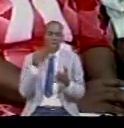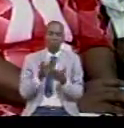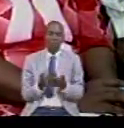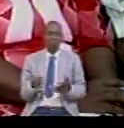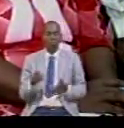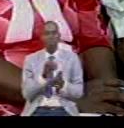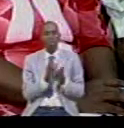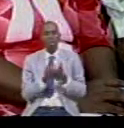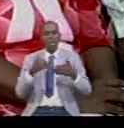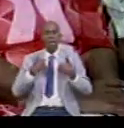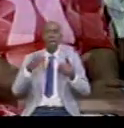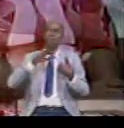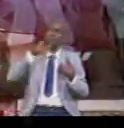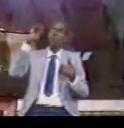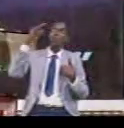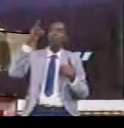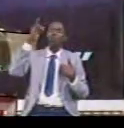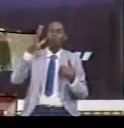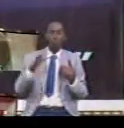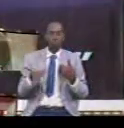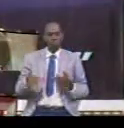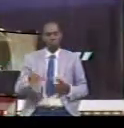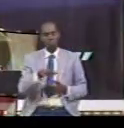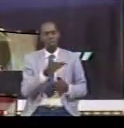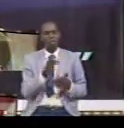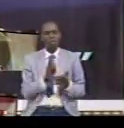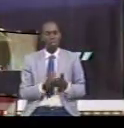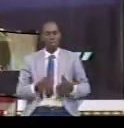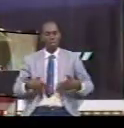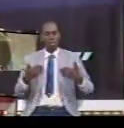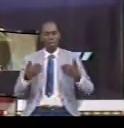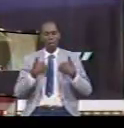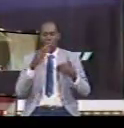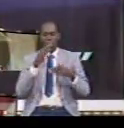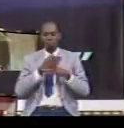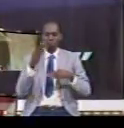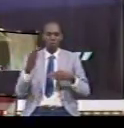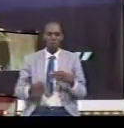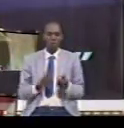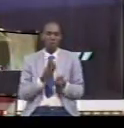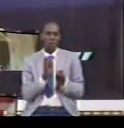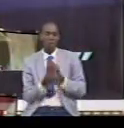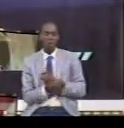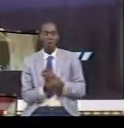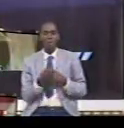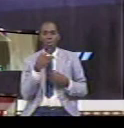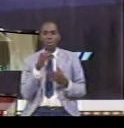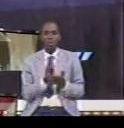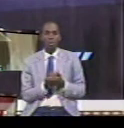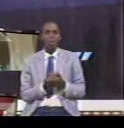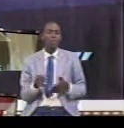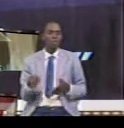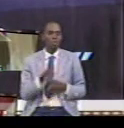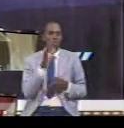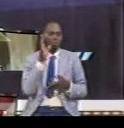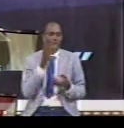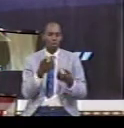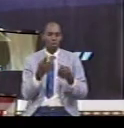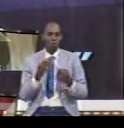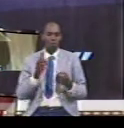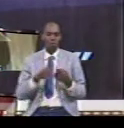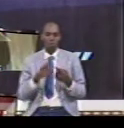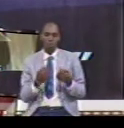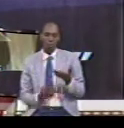God, they whose lives have been totally transformed, and those who abide in the Lord, it says they'll come to the resurrection of